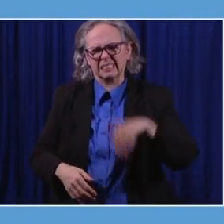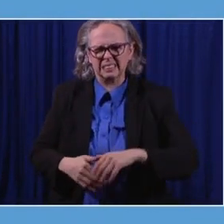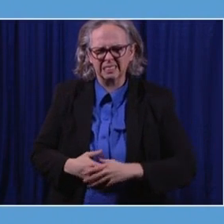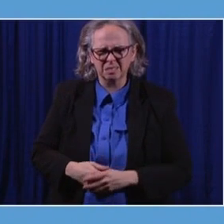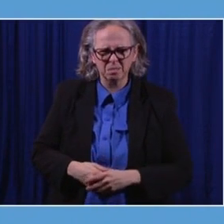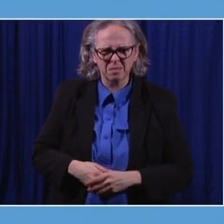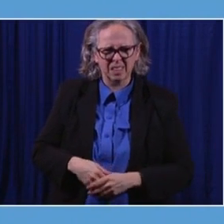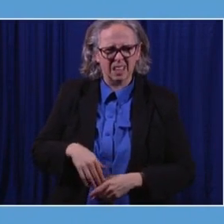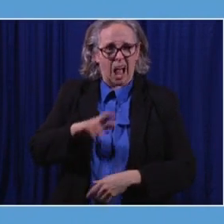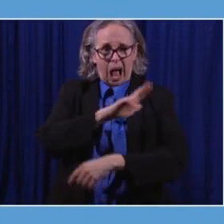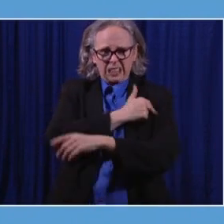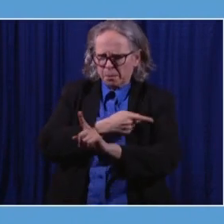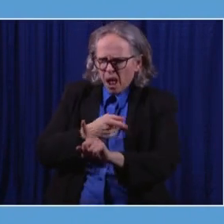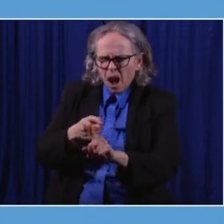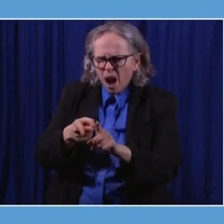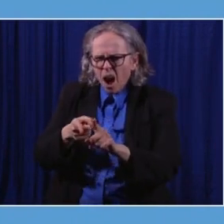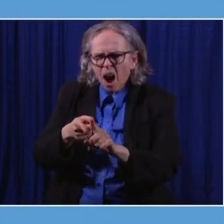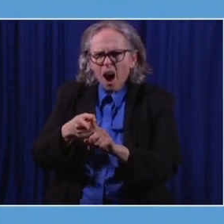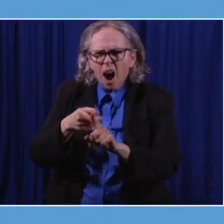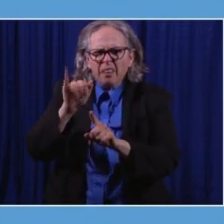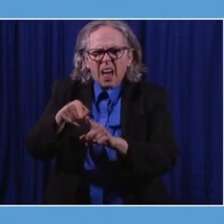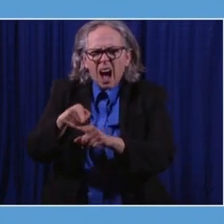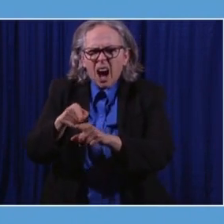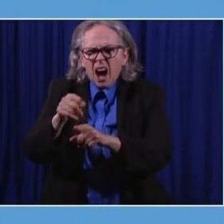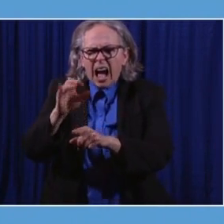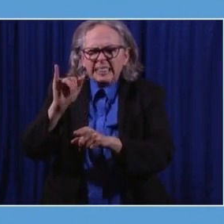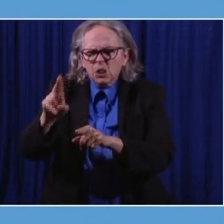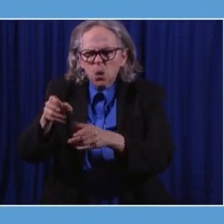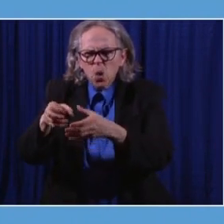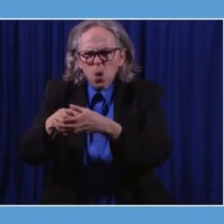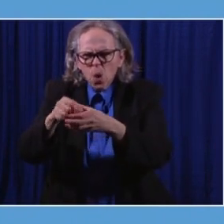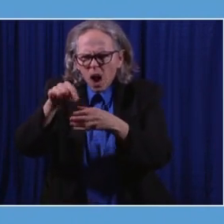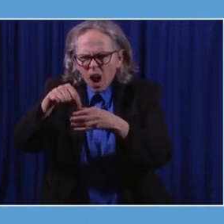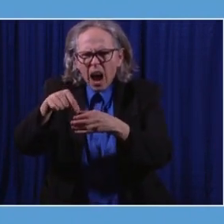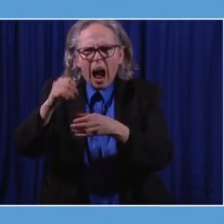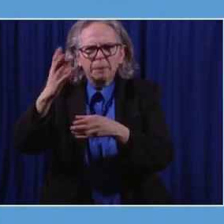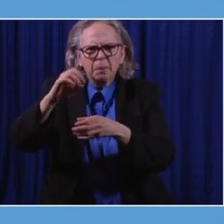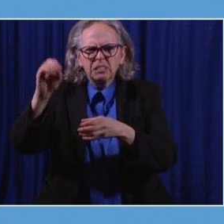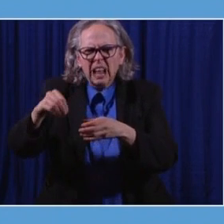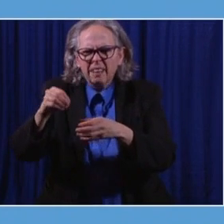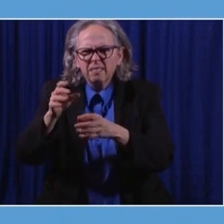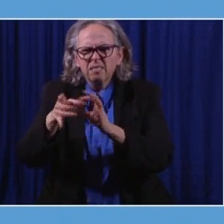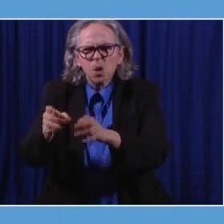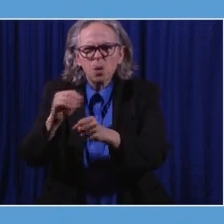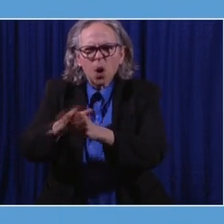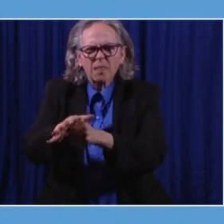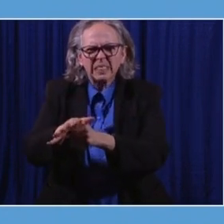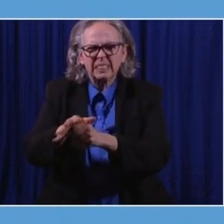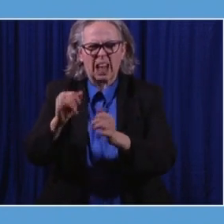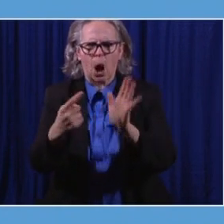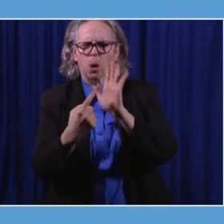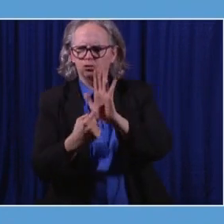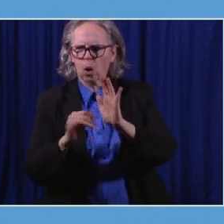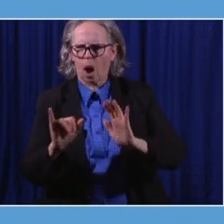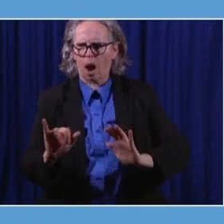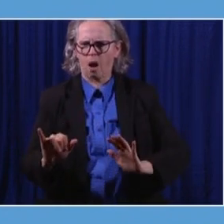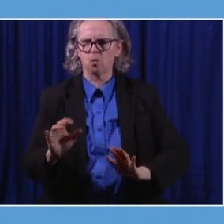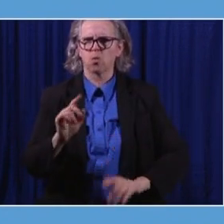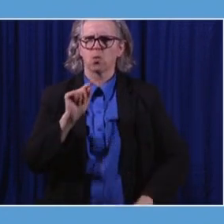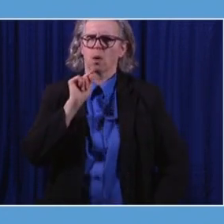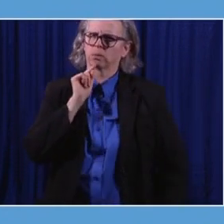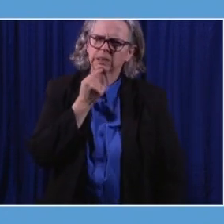hospital or in the ICU are COVID patients? That's what this is showing. So again, it is what the doctors tell